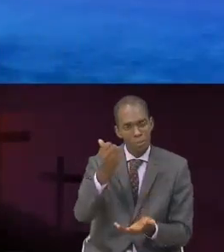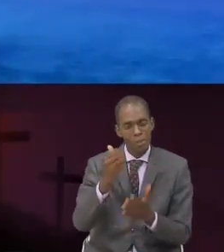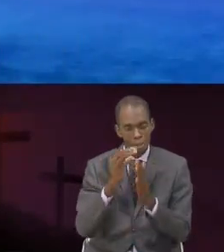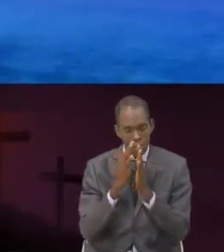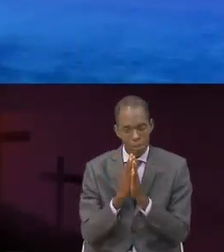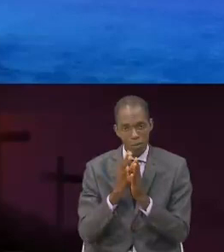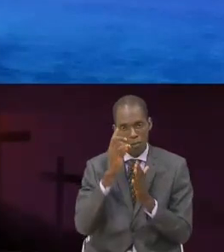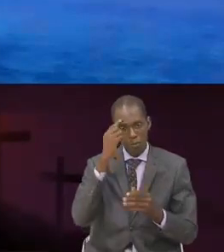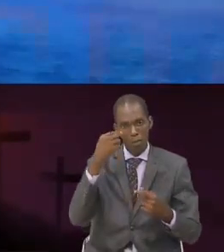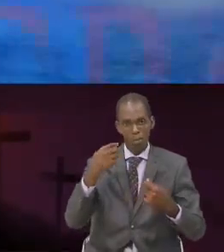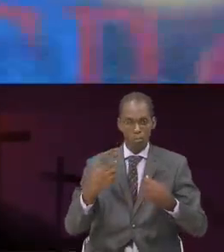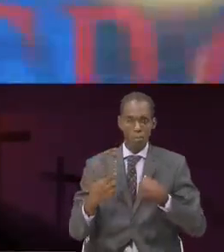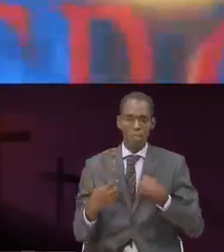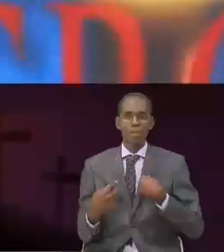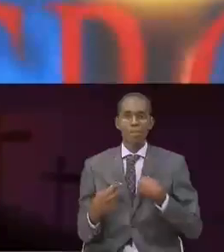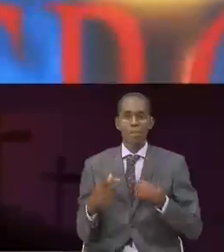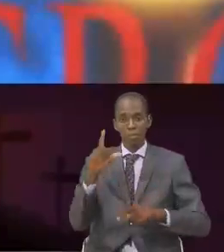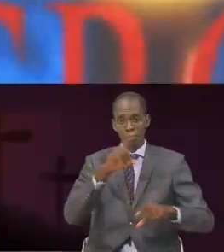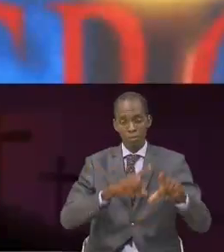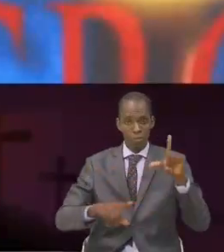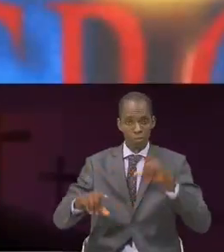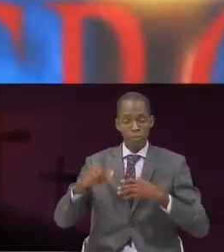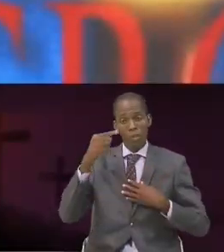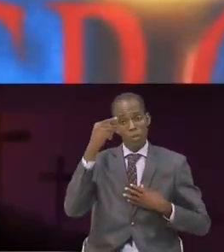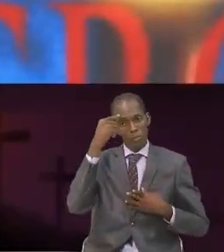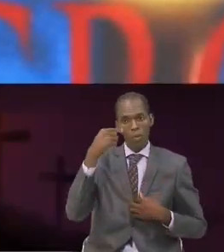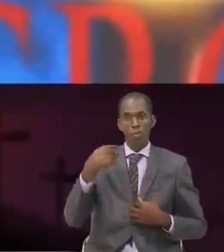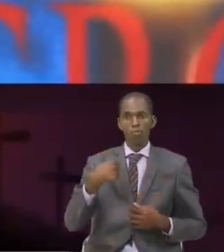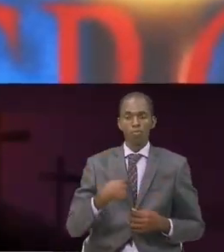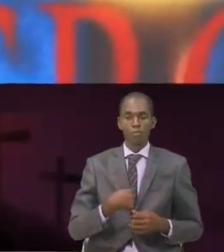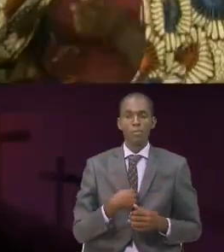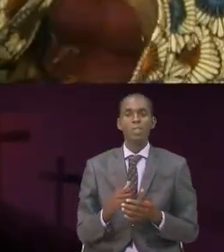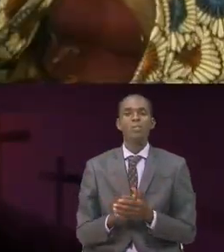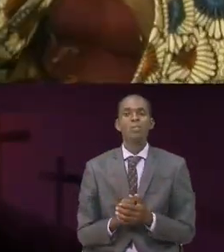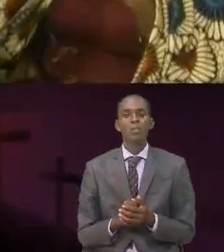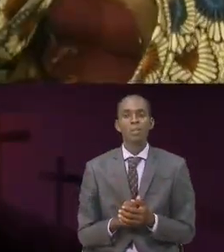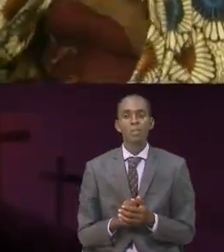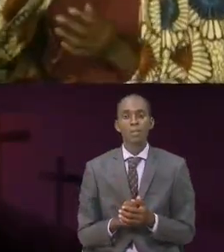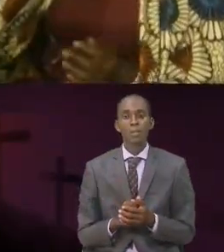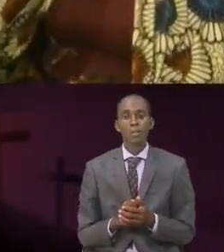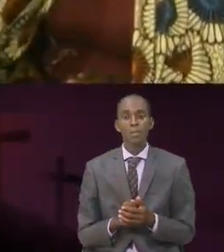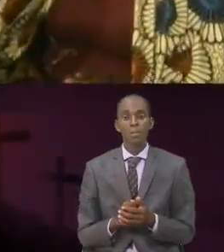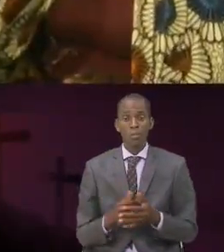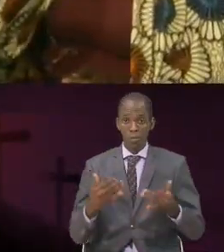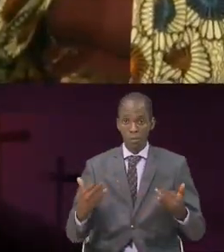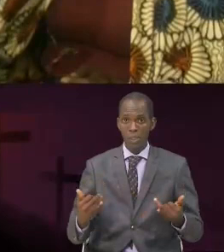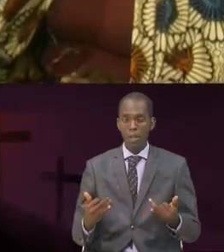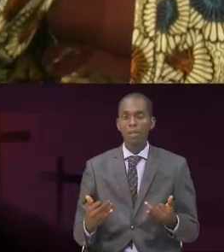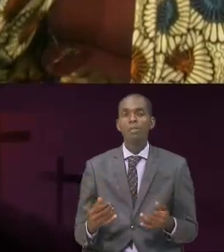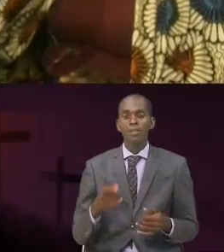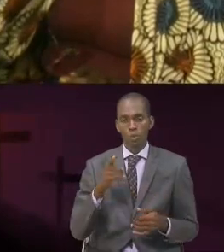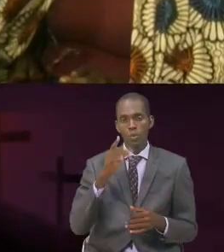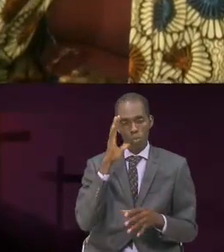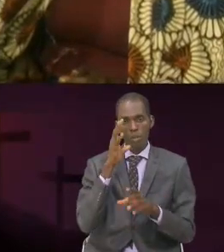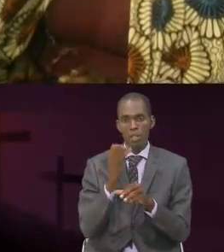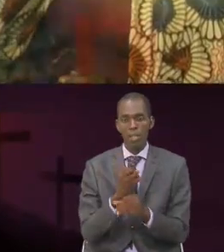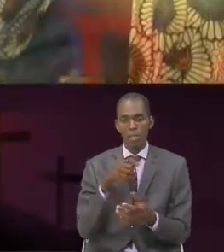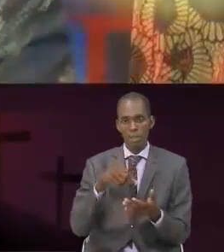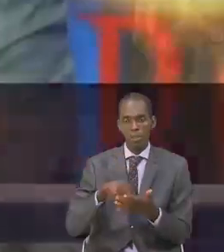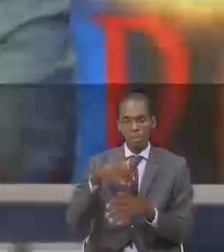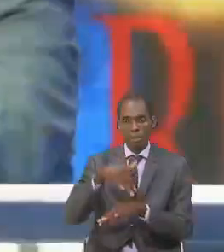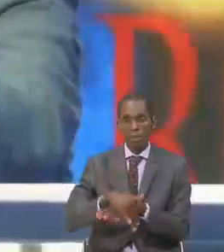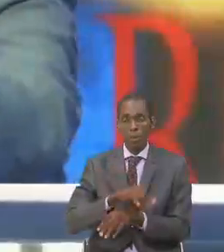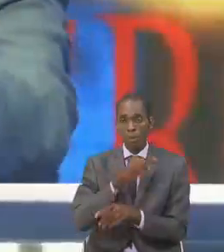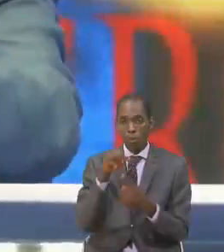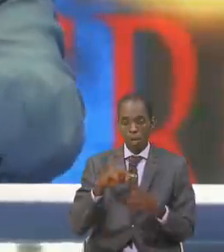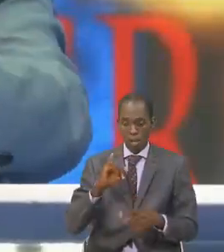and for you. For me. For me. Okay, you will prove it tonight